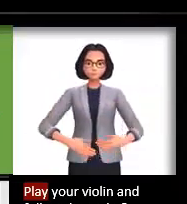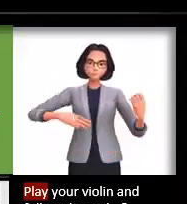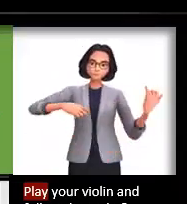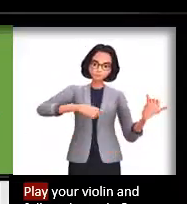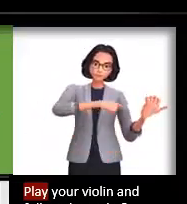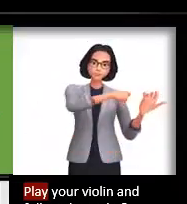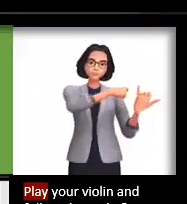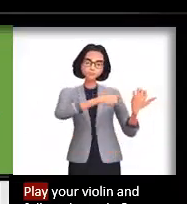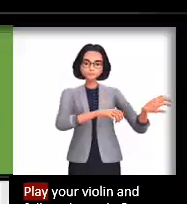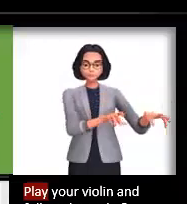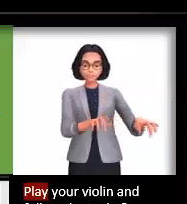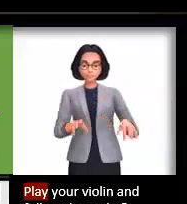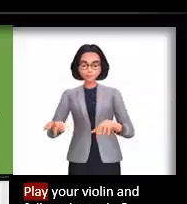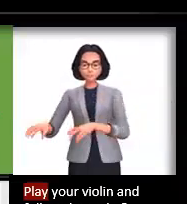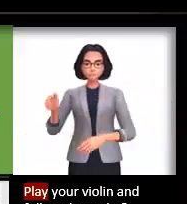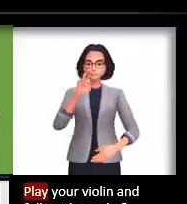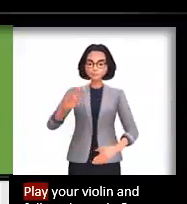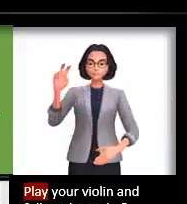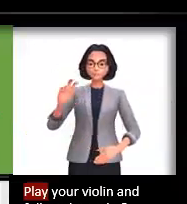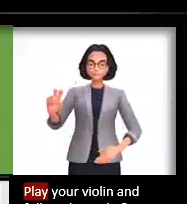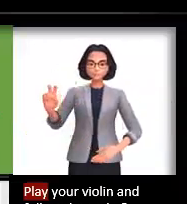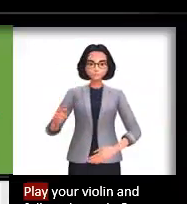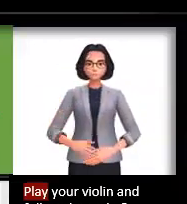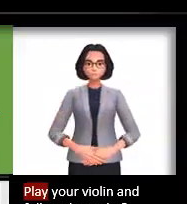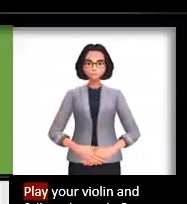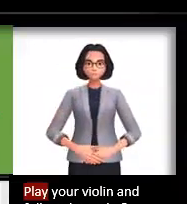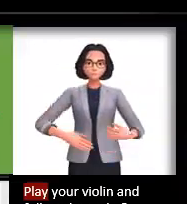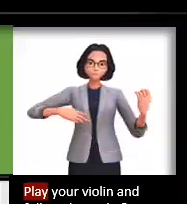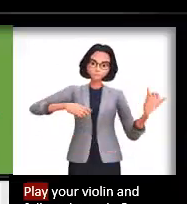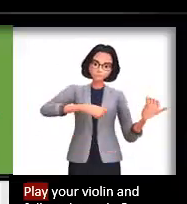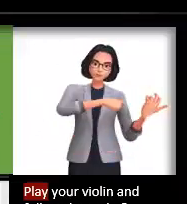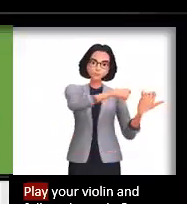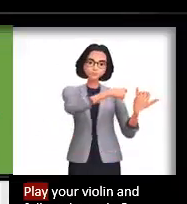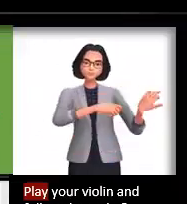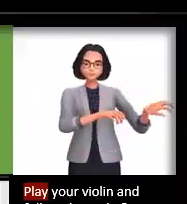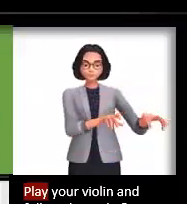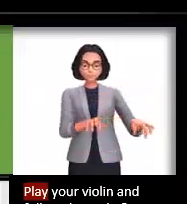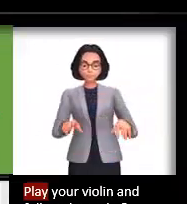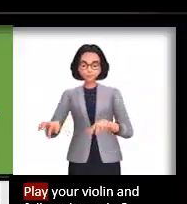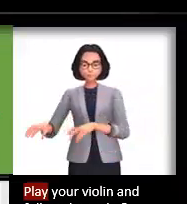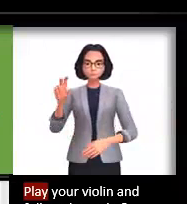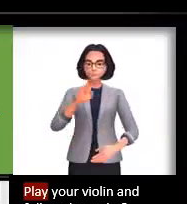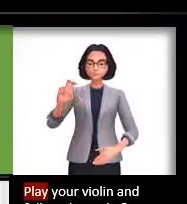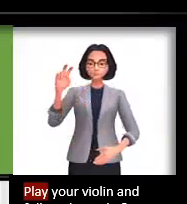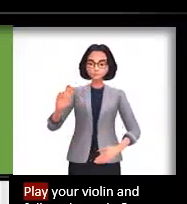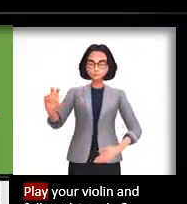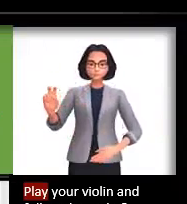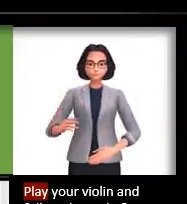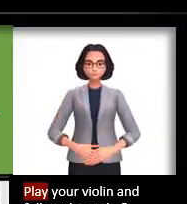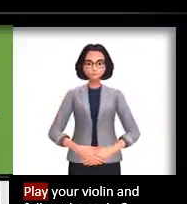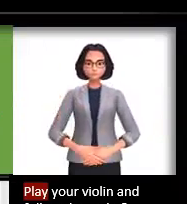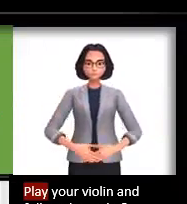education platform at Android TV set-top box to make family with deaf child can have better family